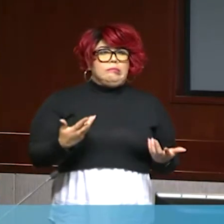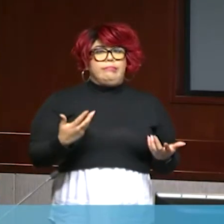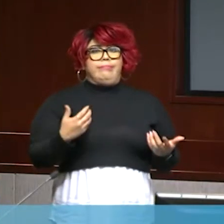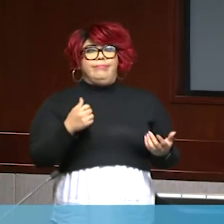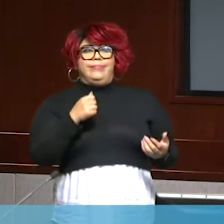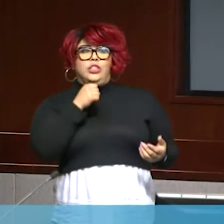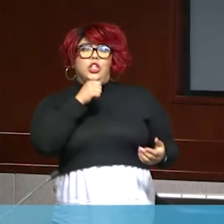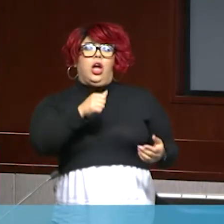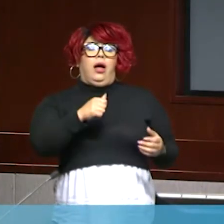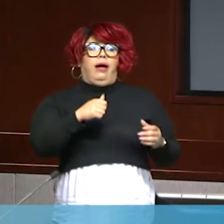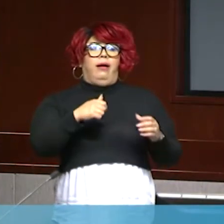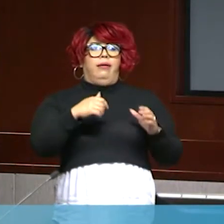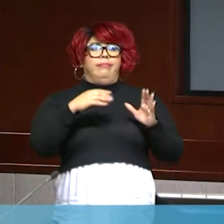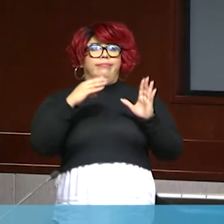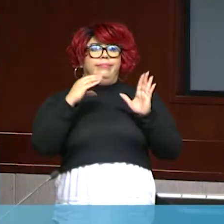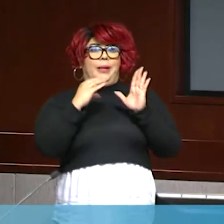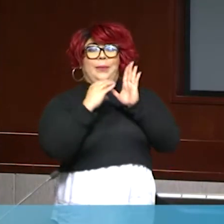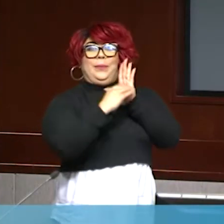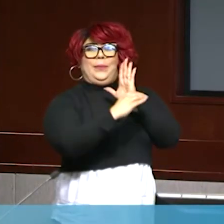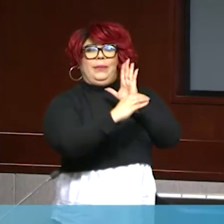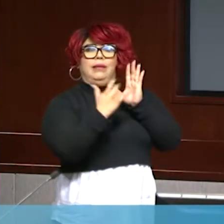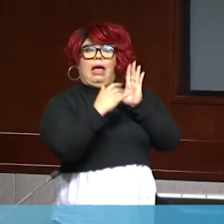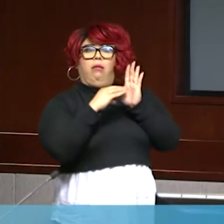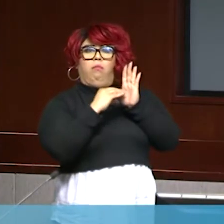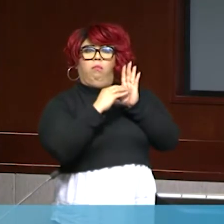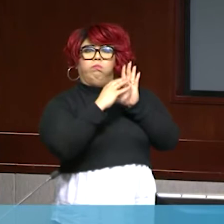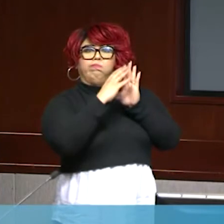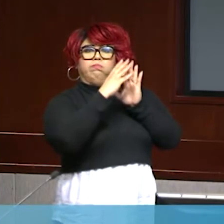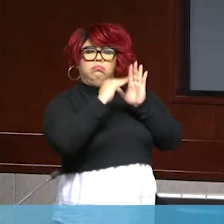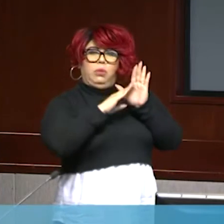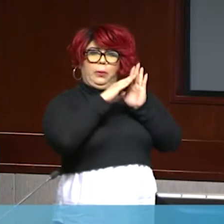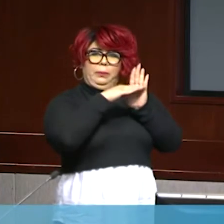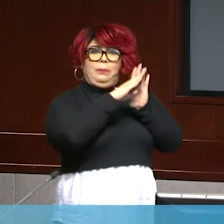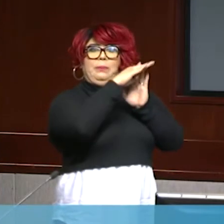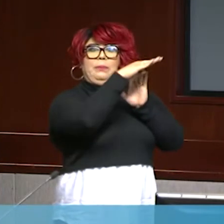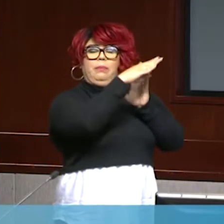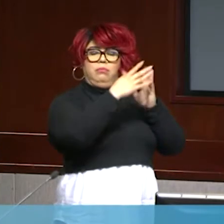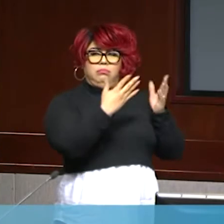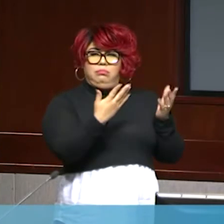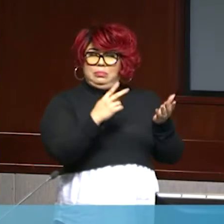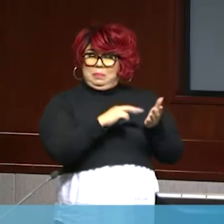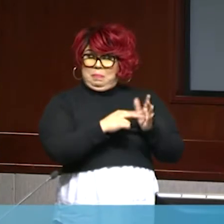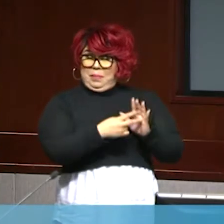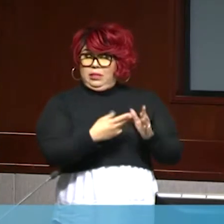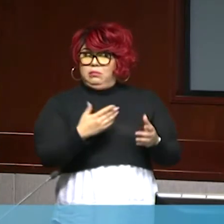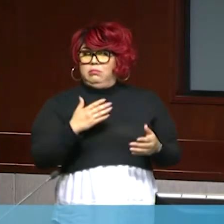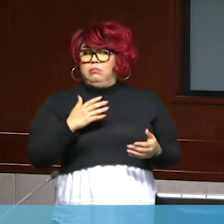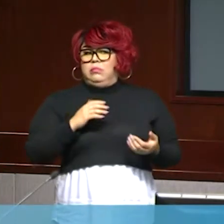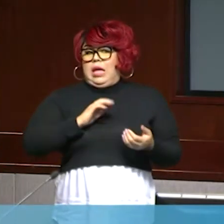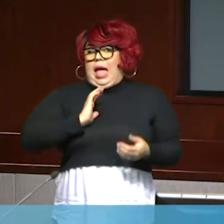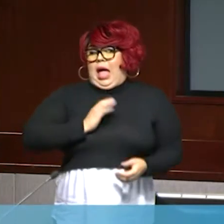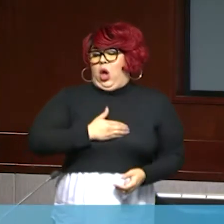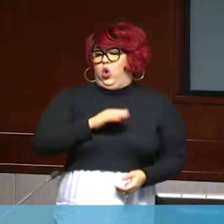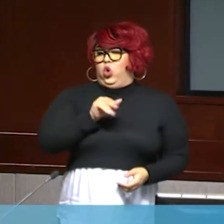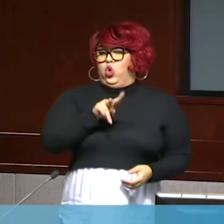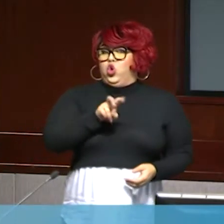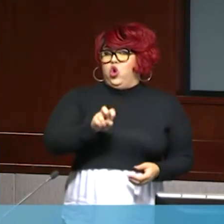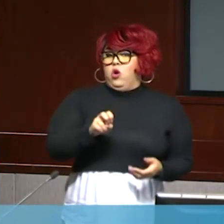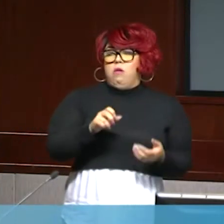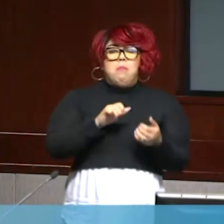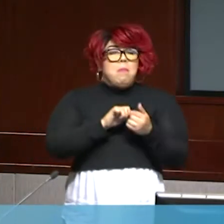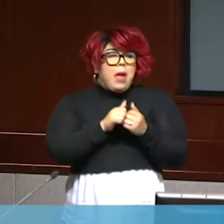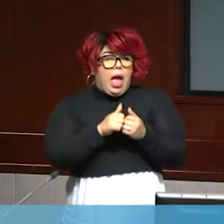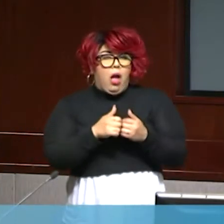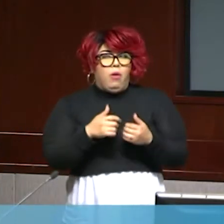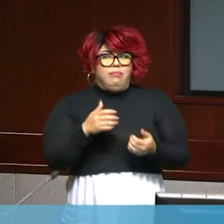slowing the spread in a sense of, the curve? Like, what does our curve look like? I mean, it sounds like it's